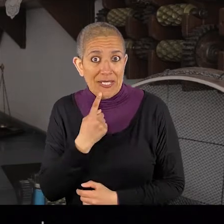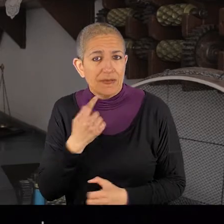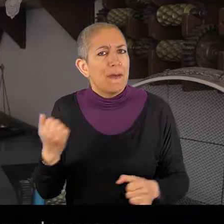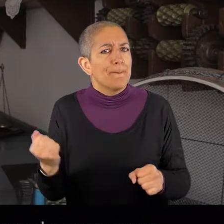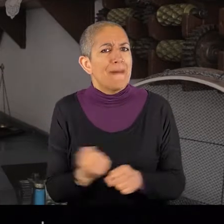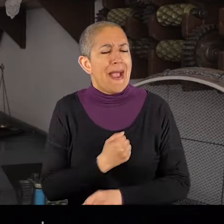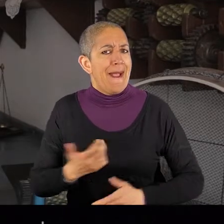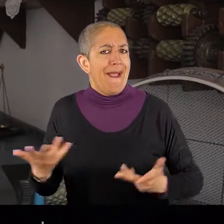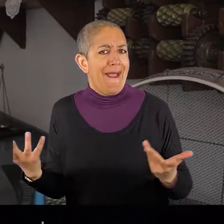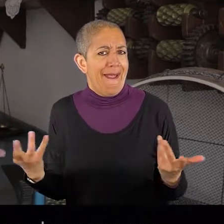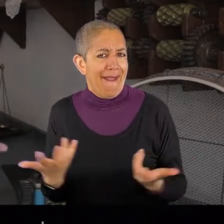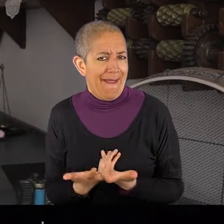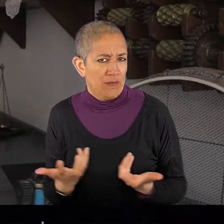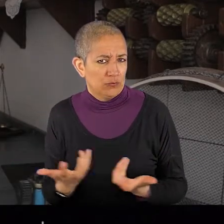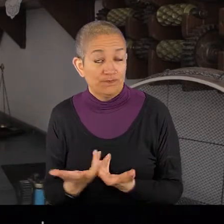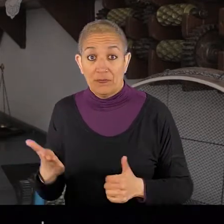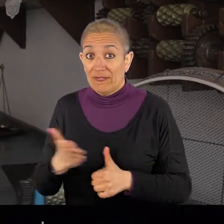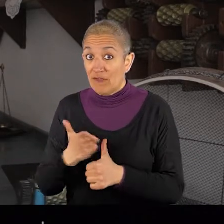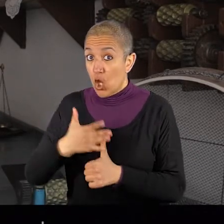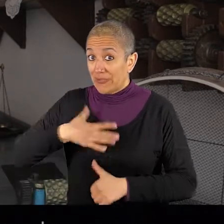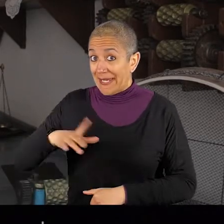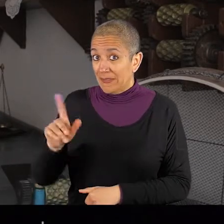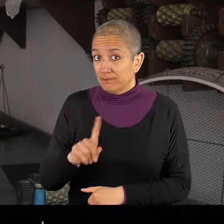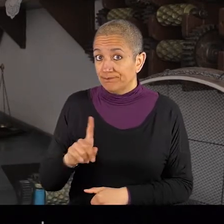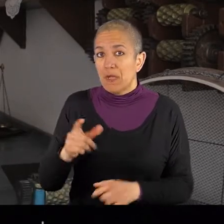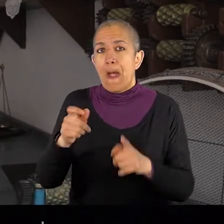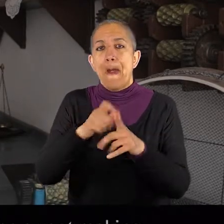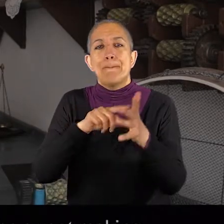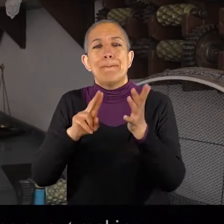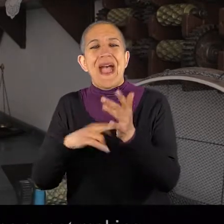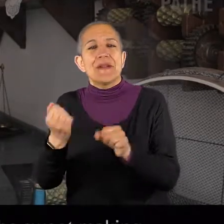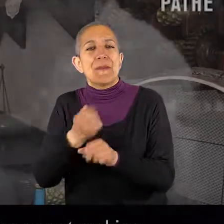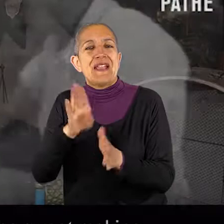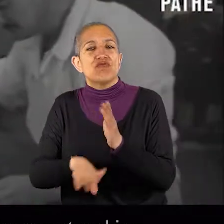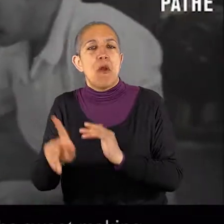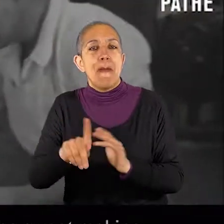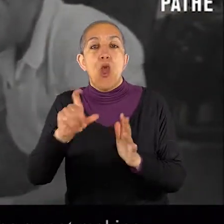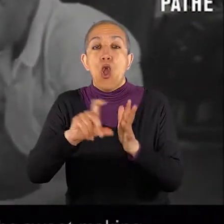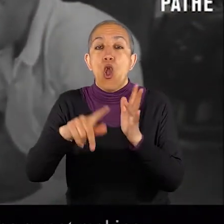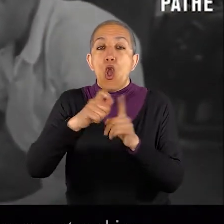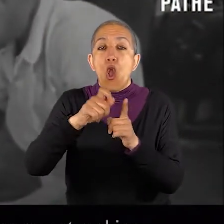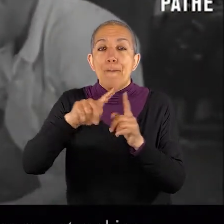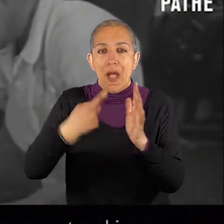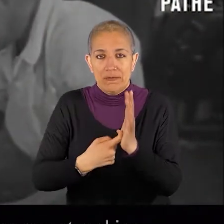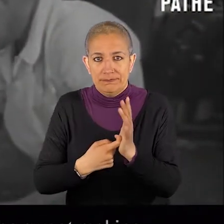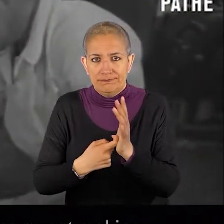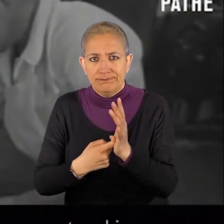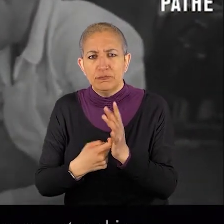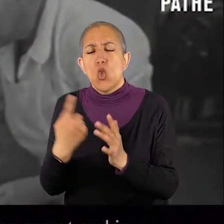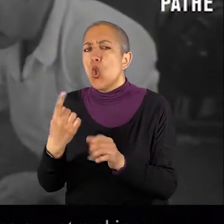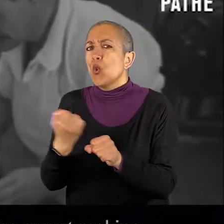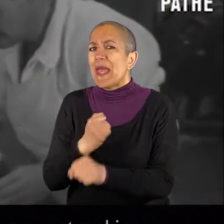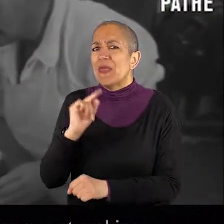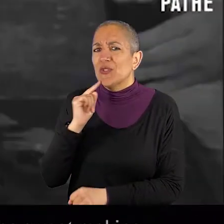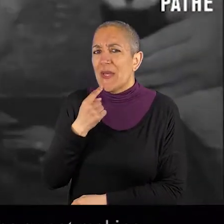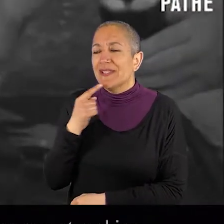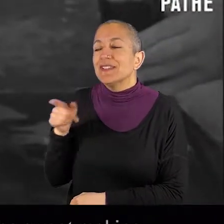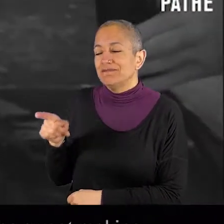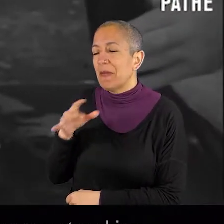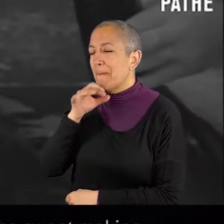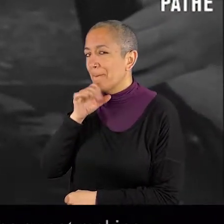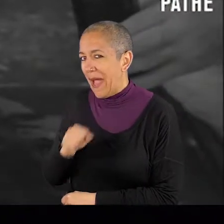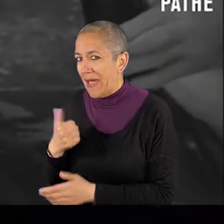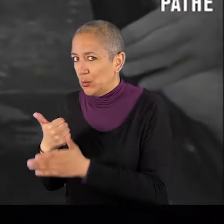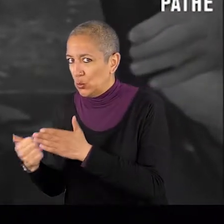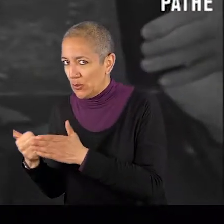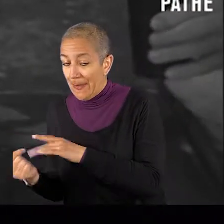hard-boiled sweets, you would firstly need a copper pan. The man was usually the one who did the sweet making, and